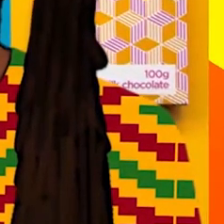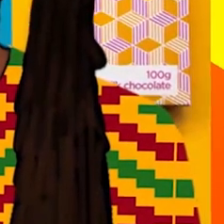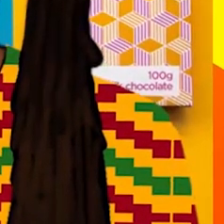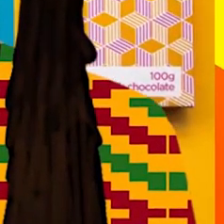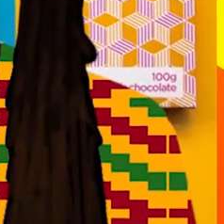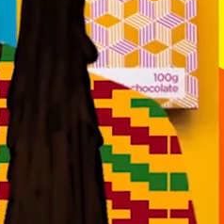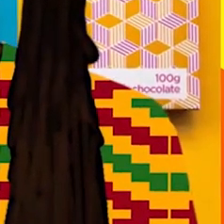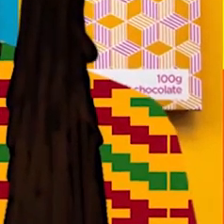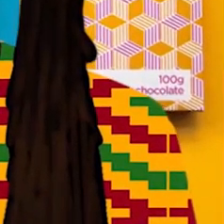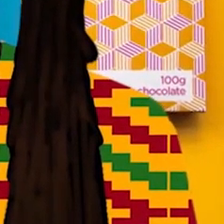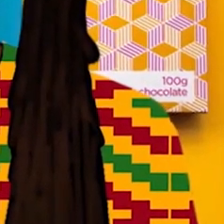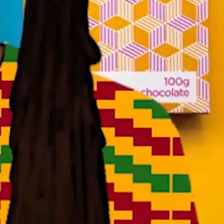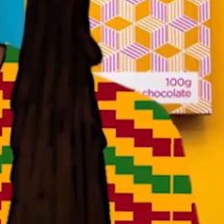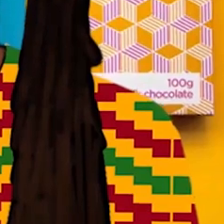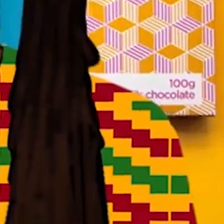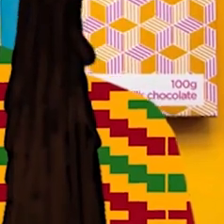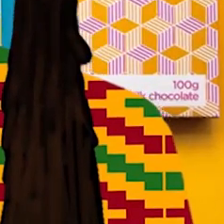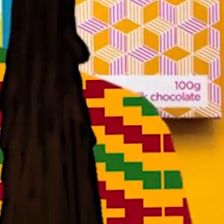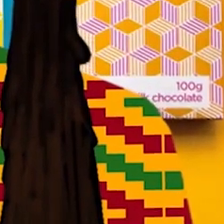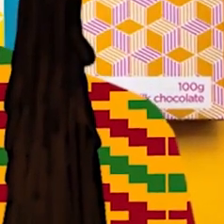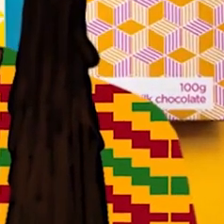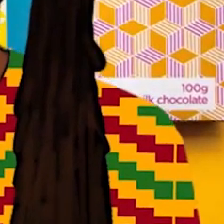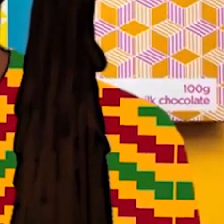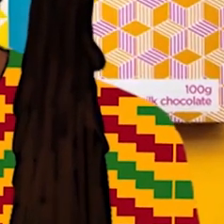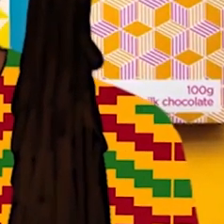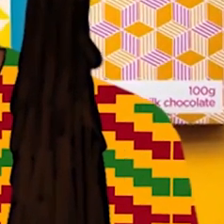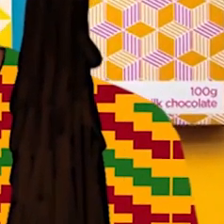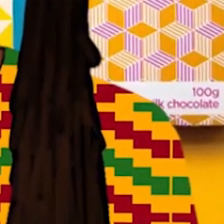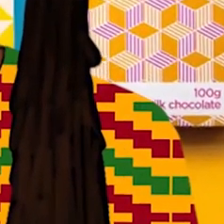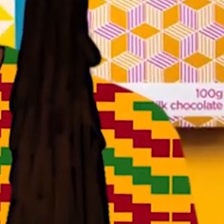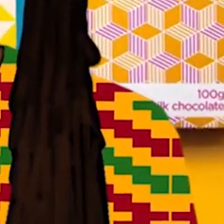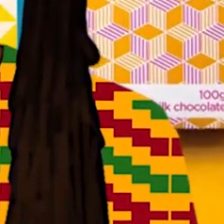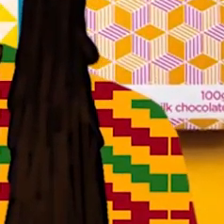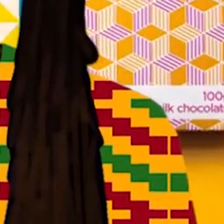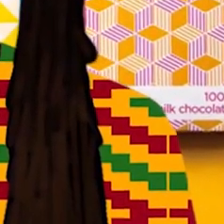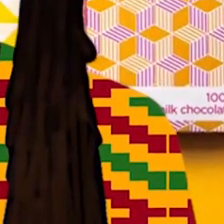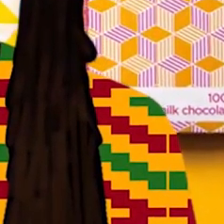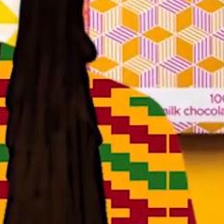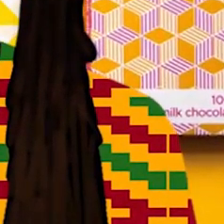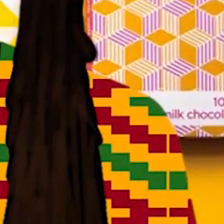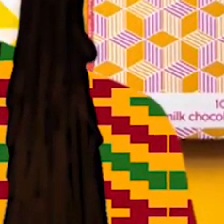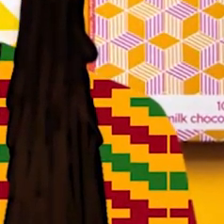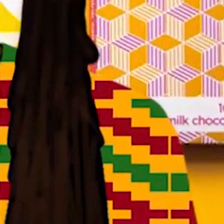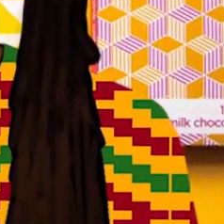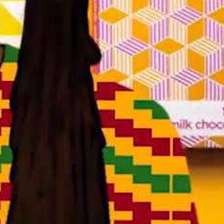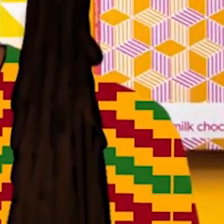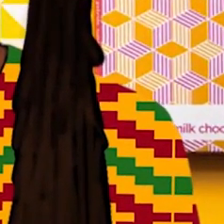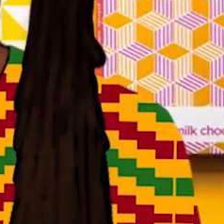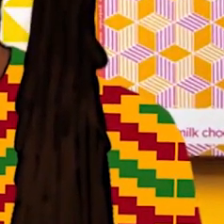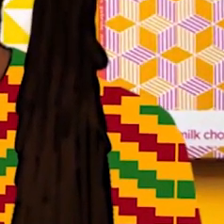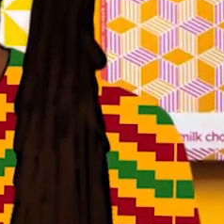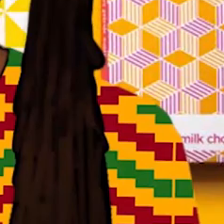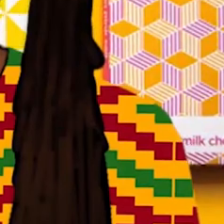So, in the words of Steve Jobs, packaging can be theater. It can create a